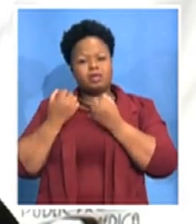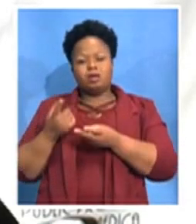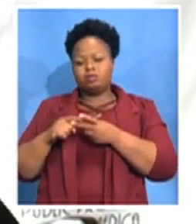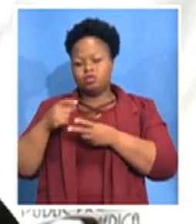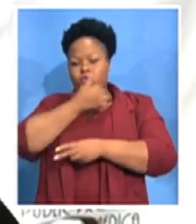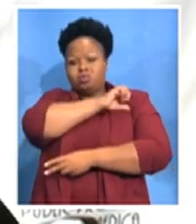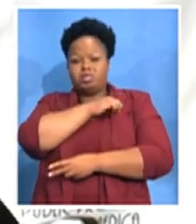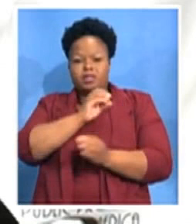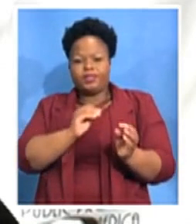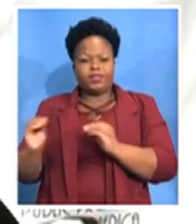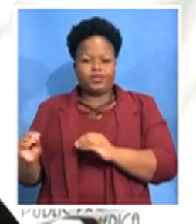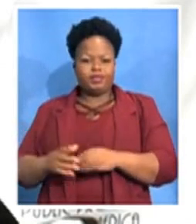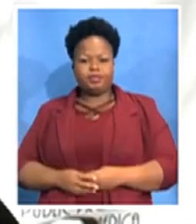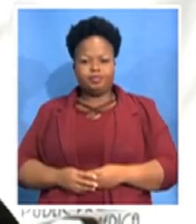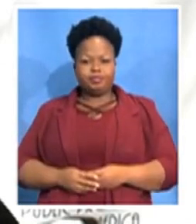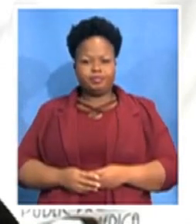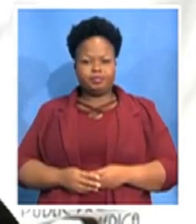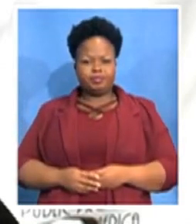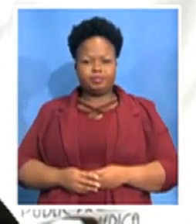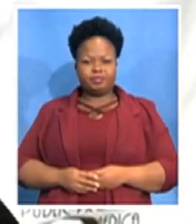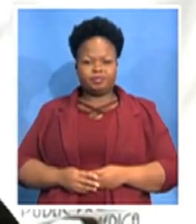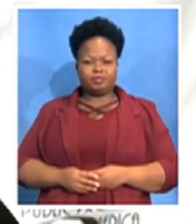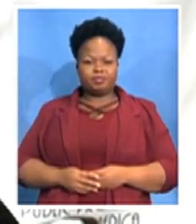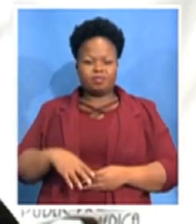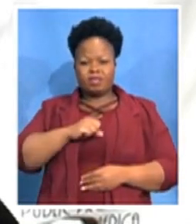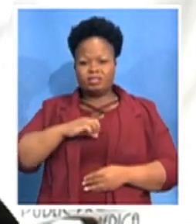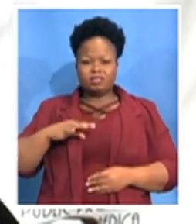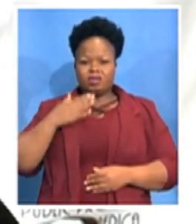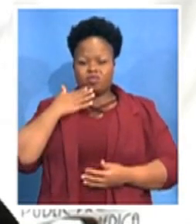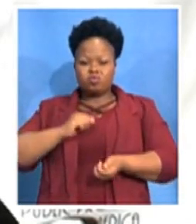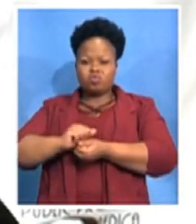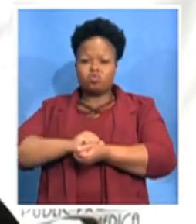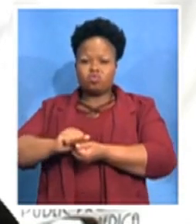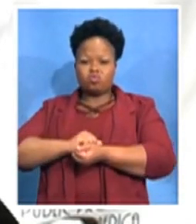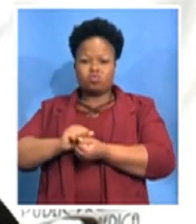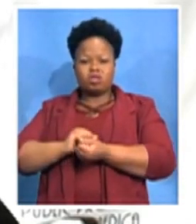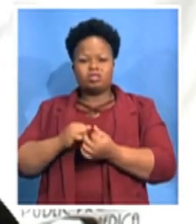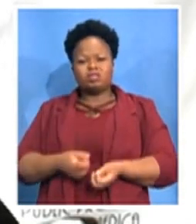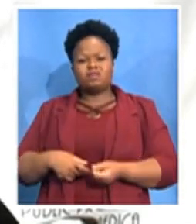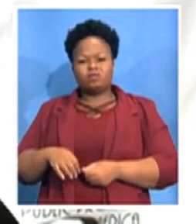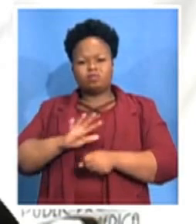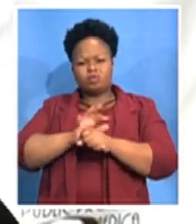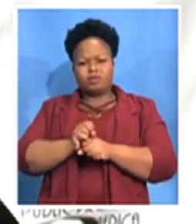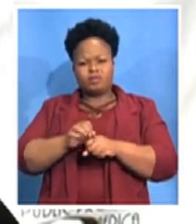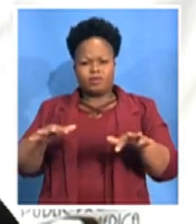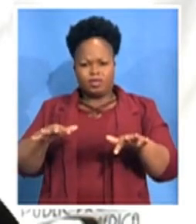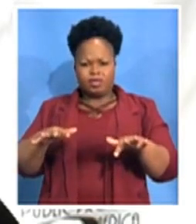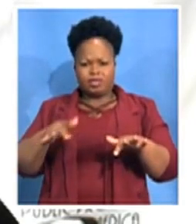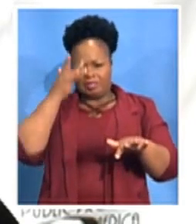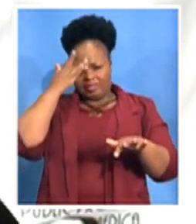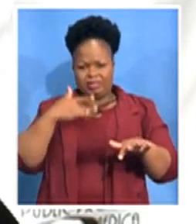Staff washing the linen at the laundry of COVID-19 patients don't